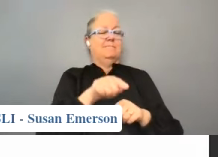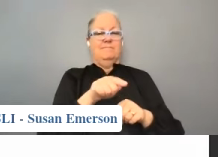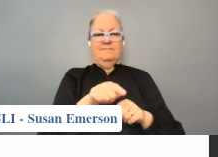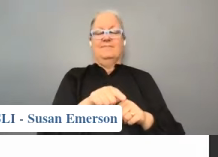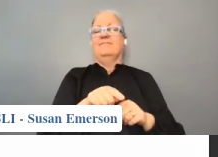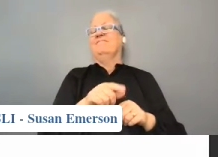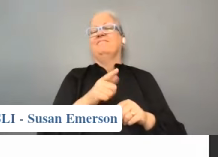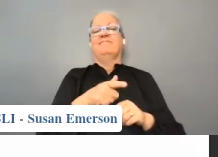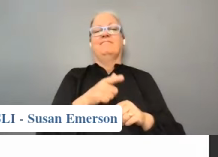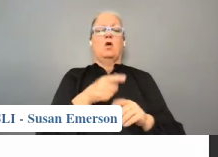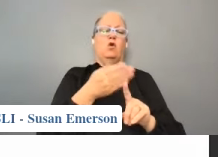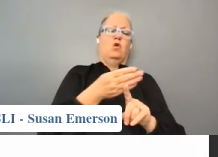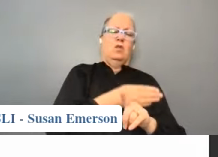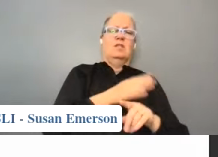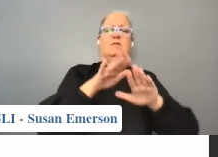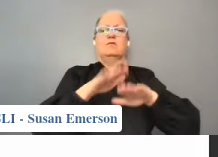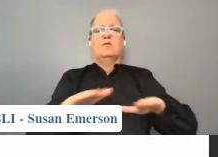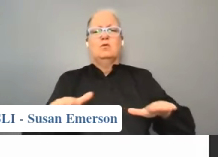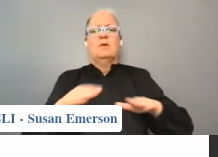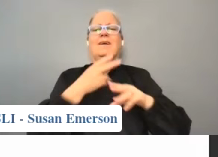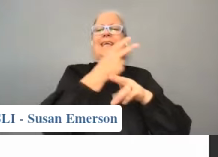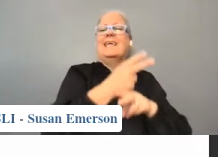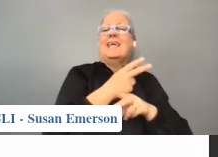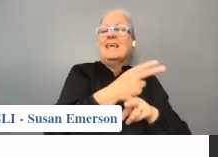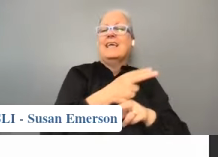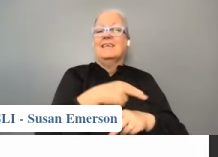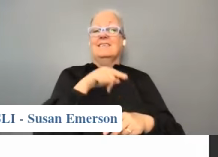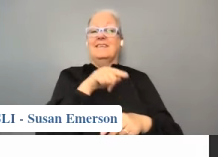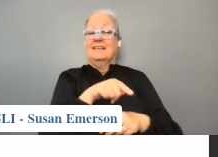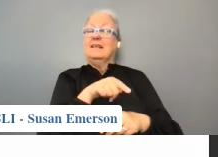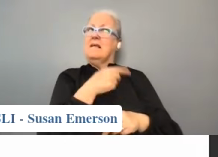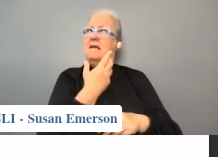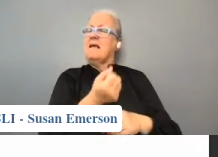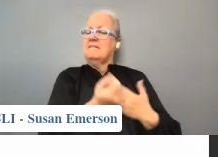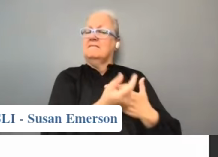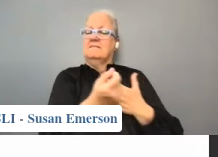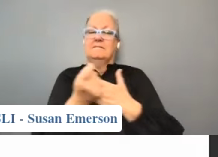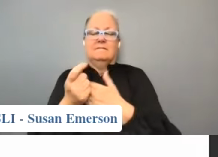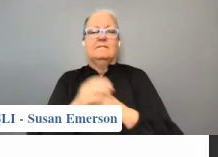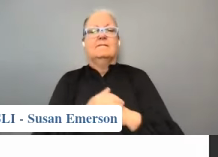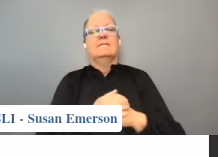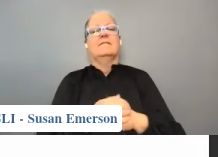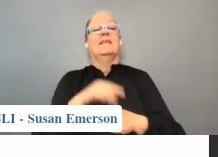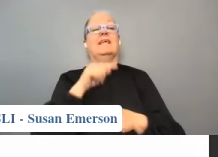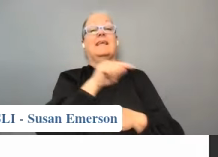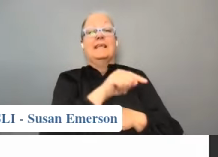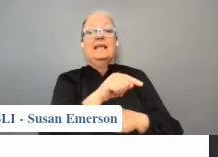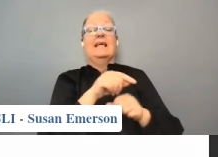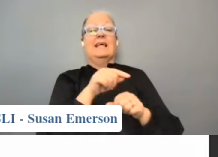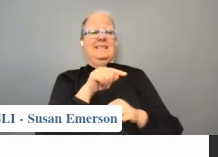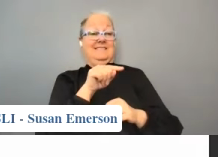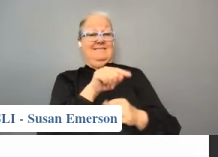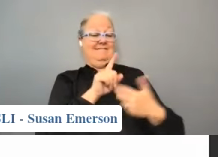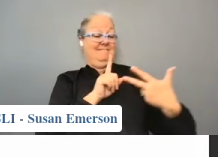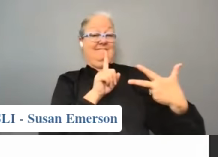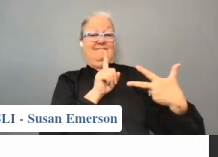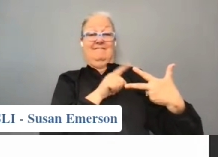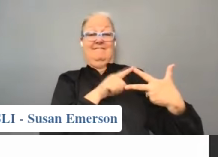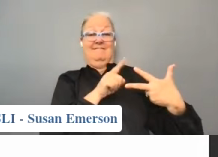care. And these relationships can also be used to facilitate referral pathways to other essential